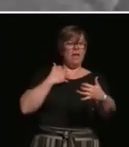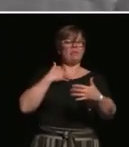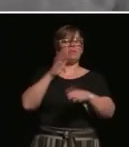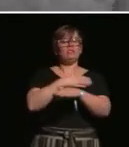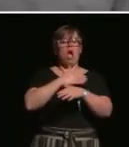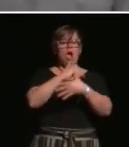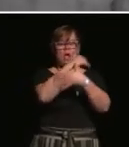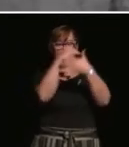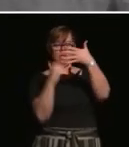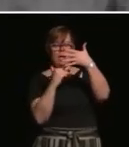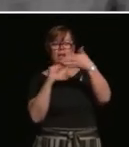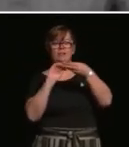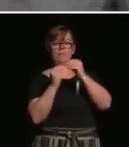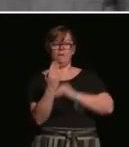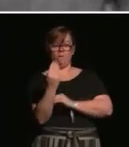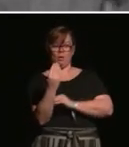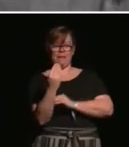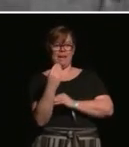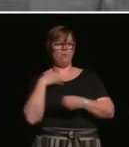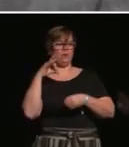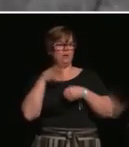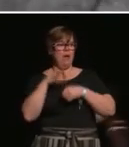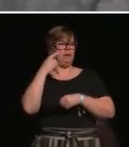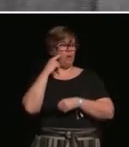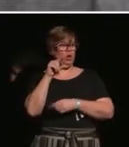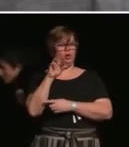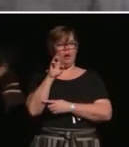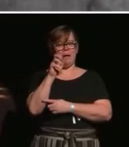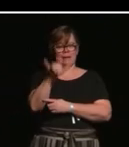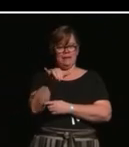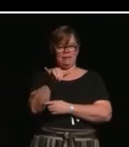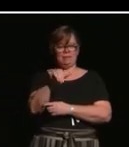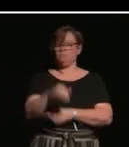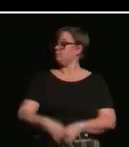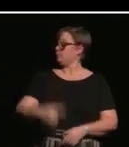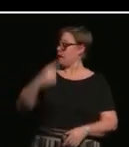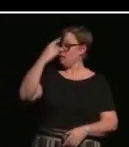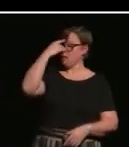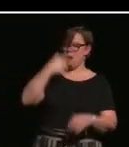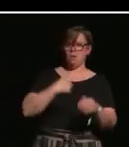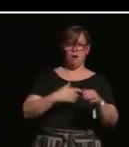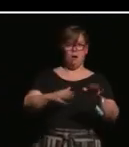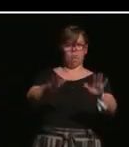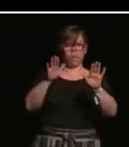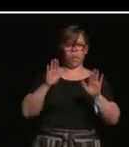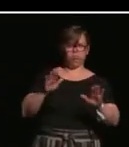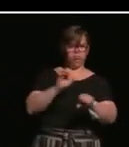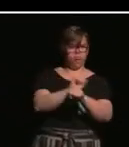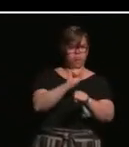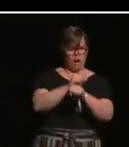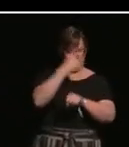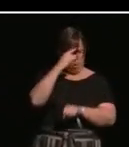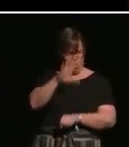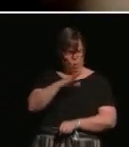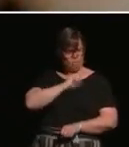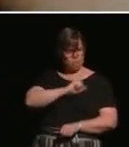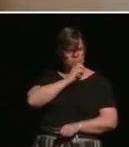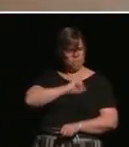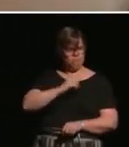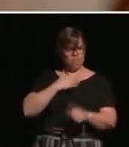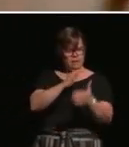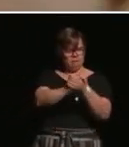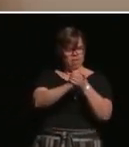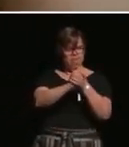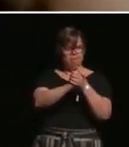Ian was nominated for a Grammy in the folk category. I think that's quite a remarkable job for a girl of your age, and I congratulate